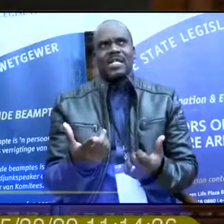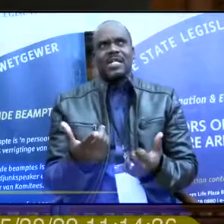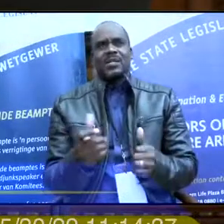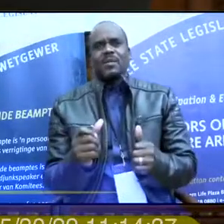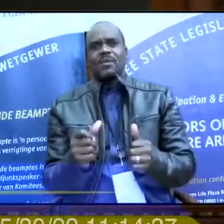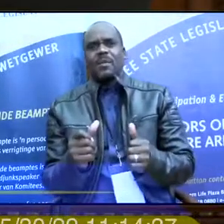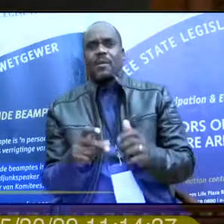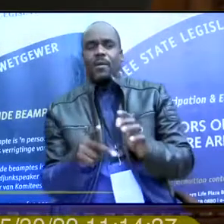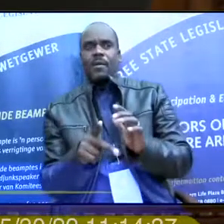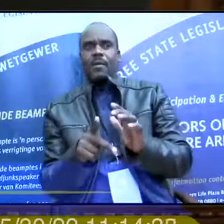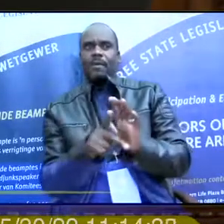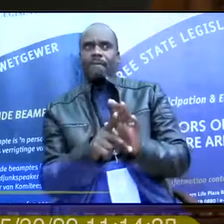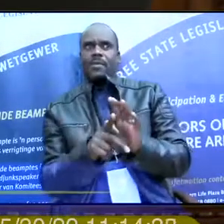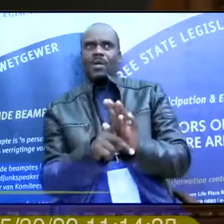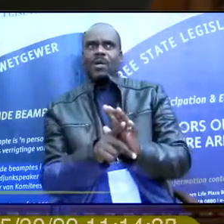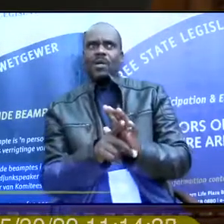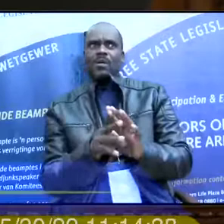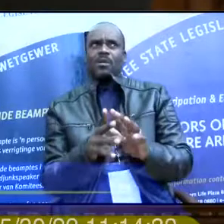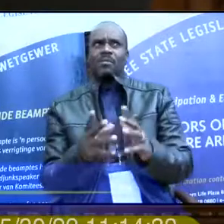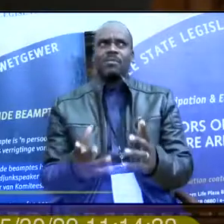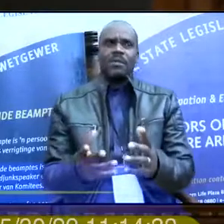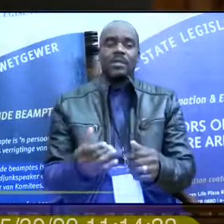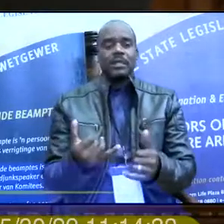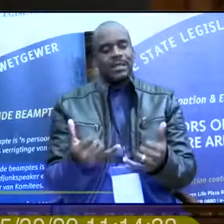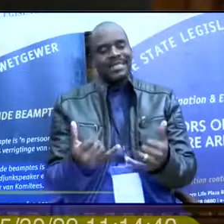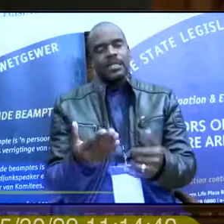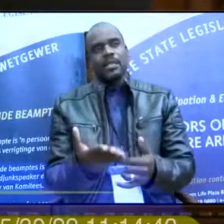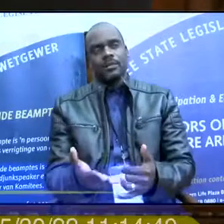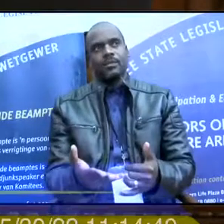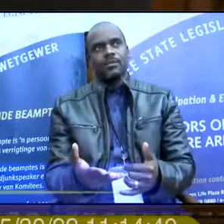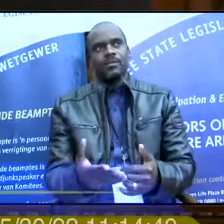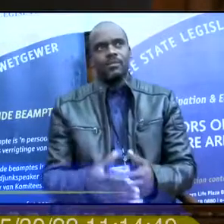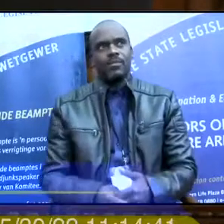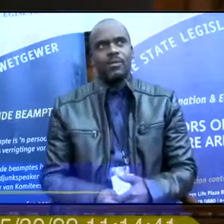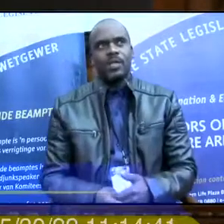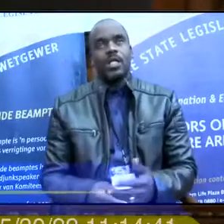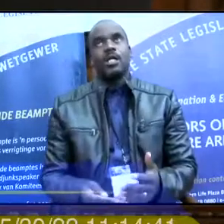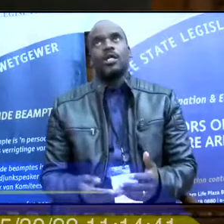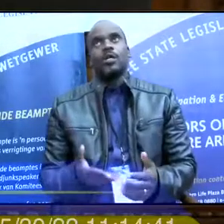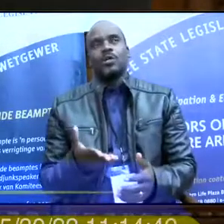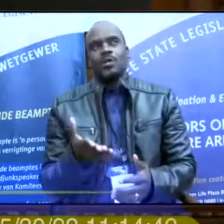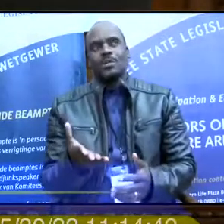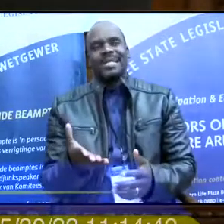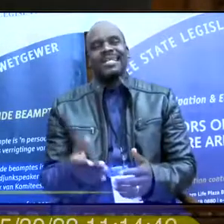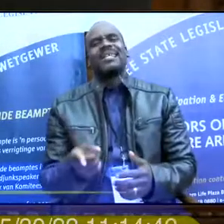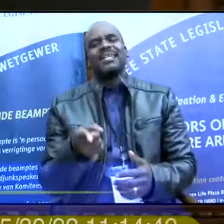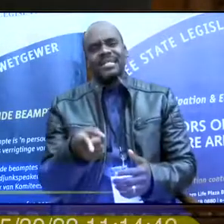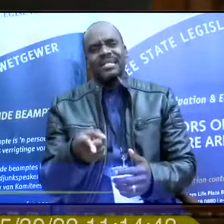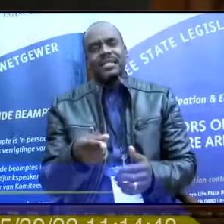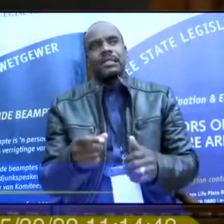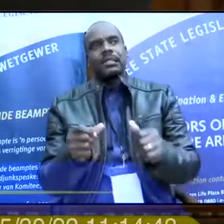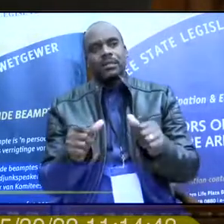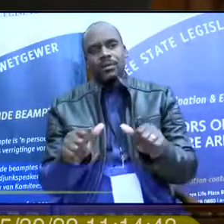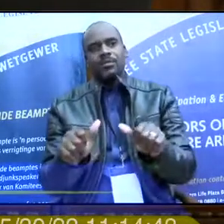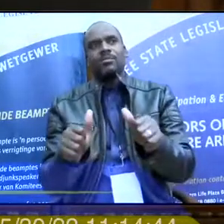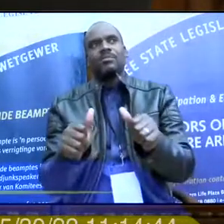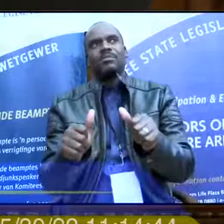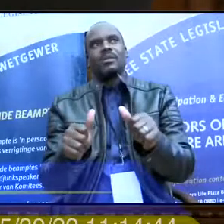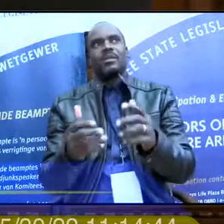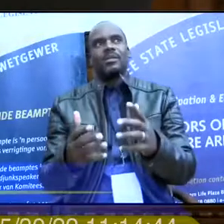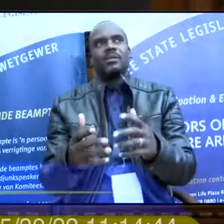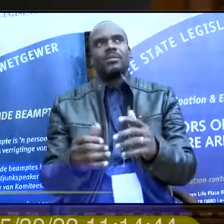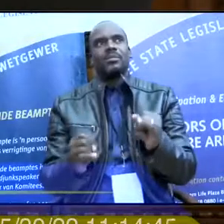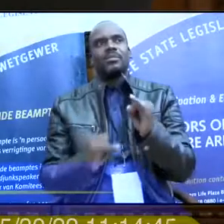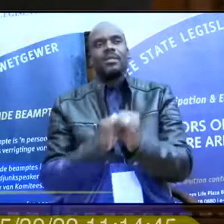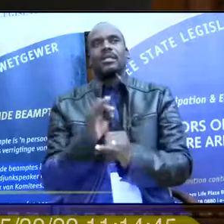province and although it is not at the level that we anticipate it to be it is somewhat assisting small businesses to